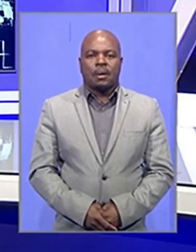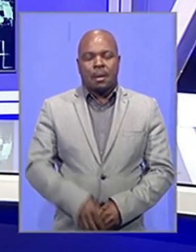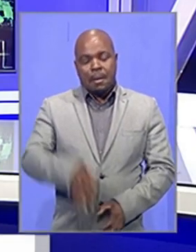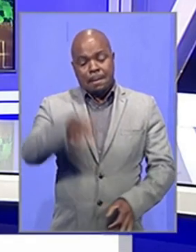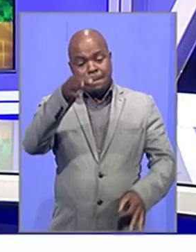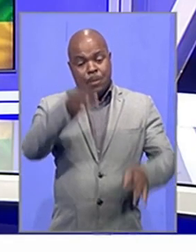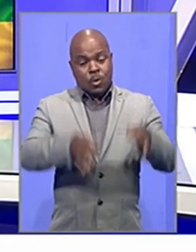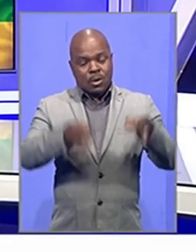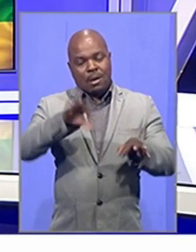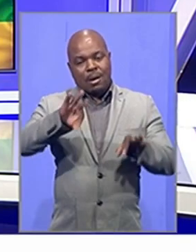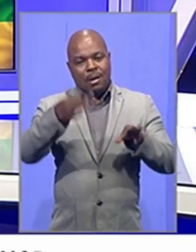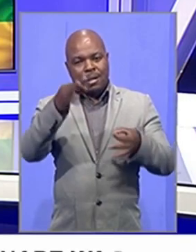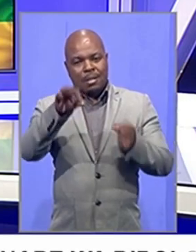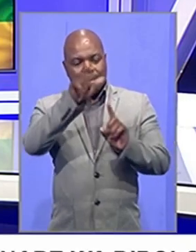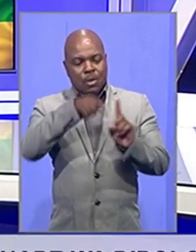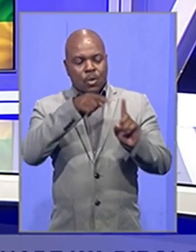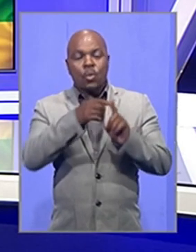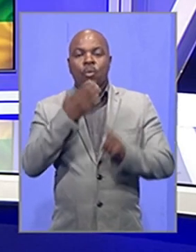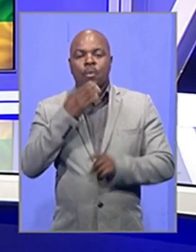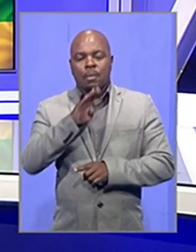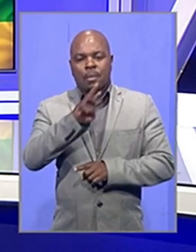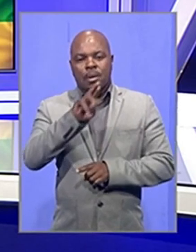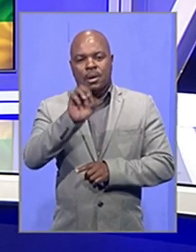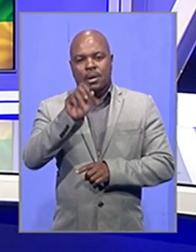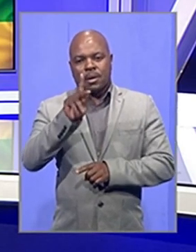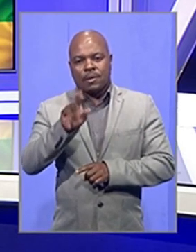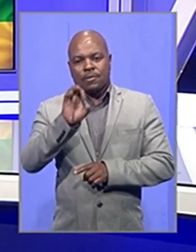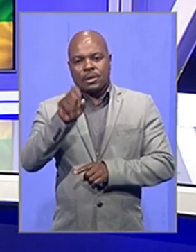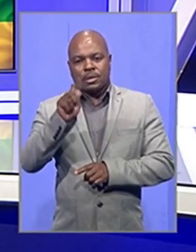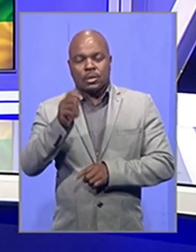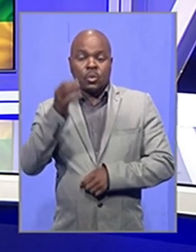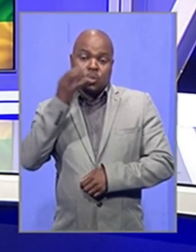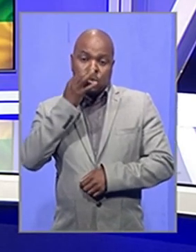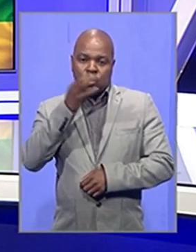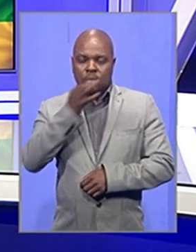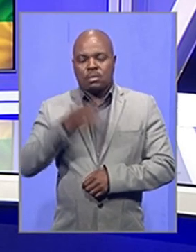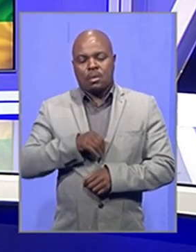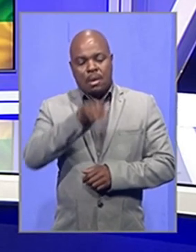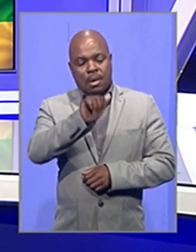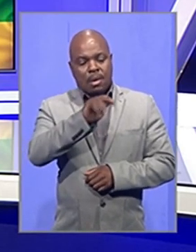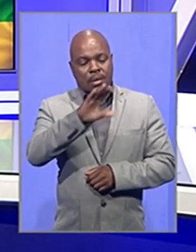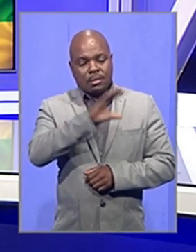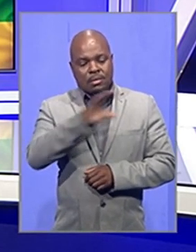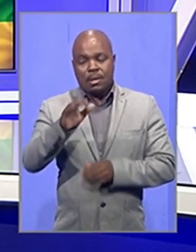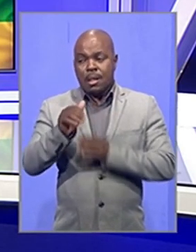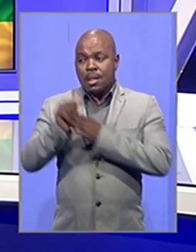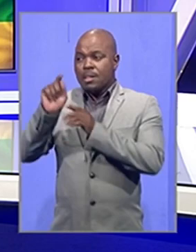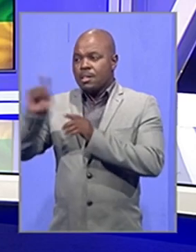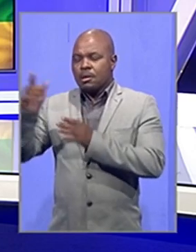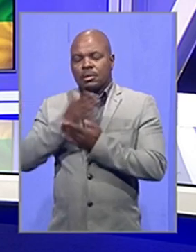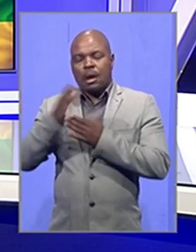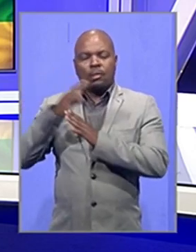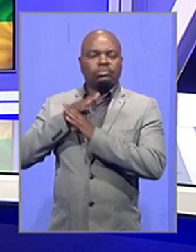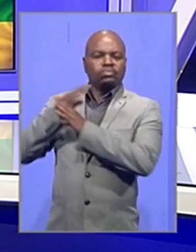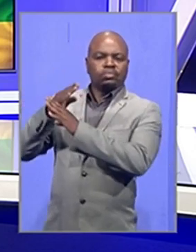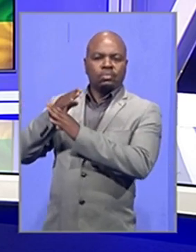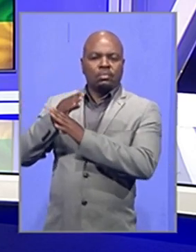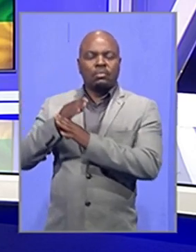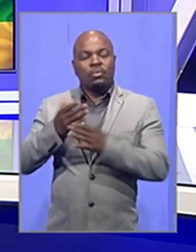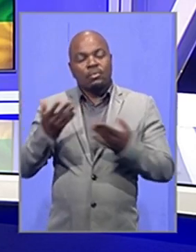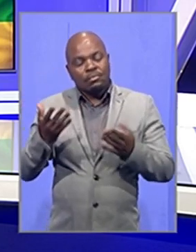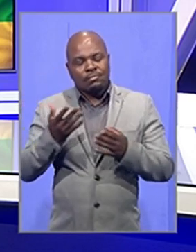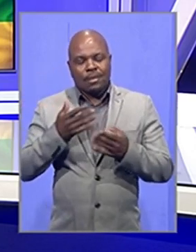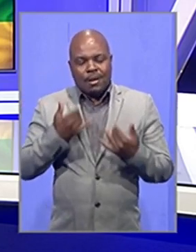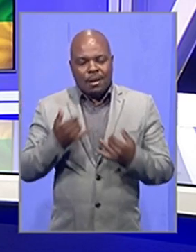Muitsana pe wa dipolitiki ntsikelelo breakfast are go khapela thoko ga ditokollo dingwe tseo dileng mo maemong a kwa godimo a boeteli pele ba